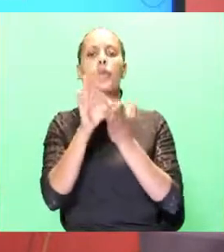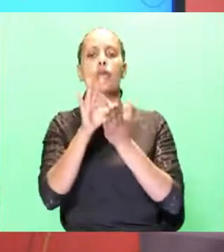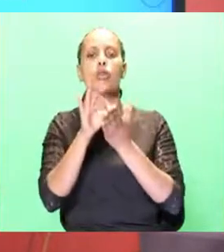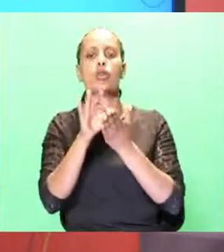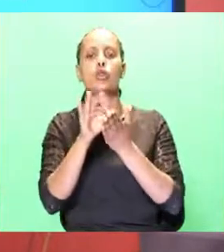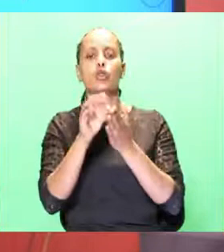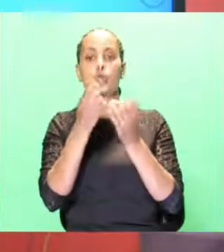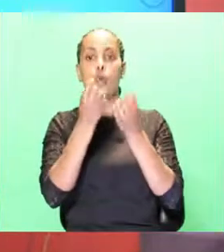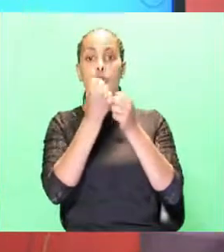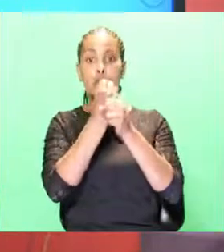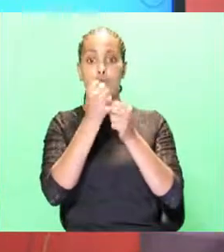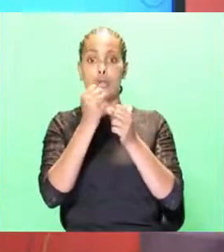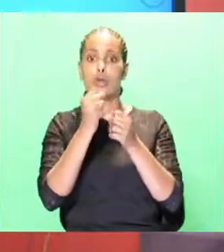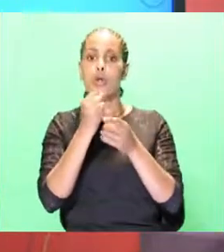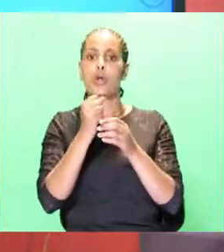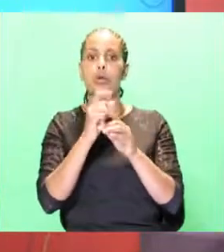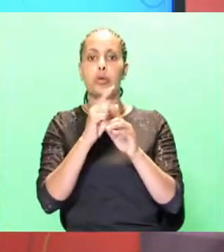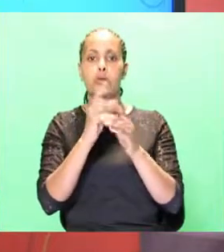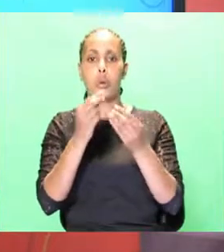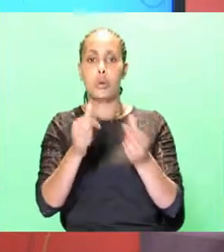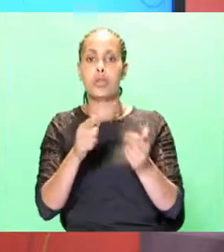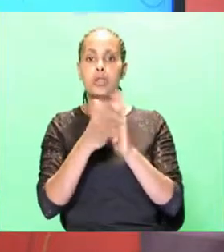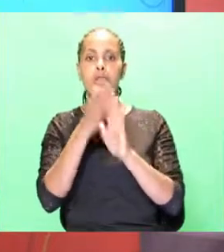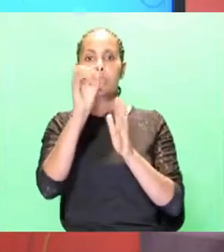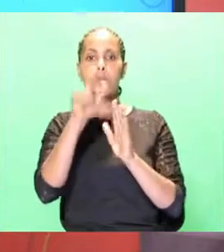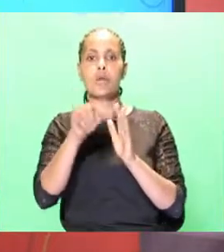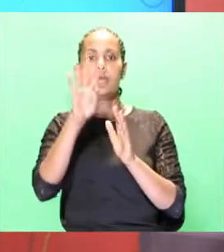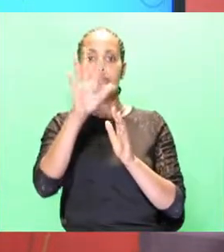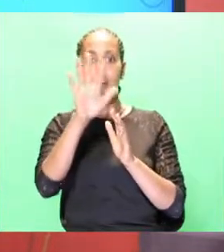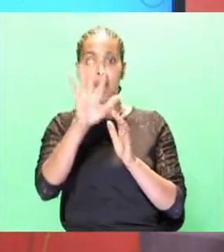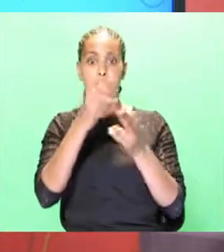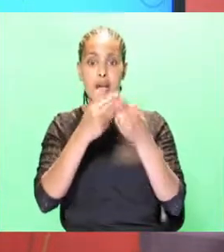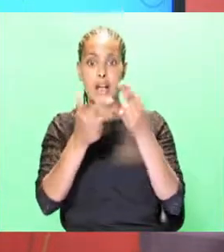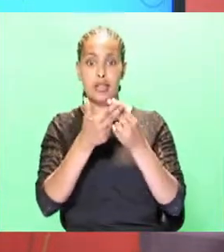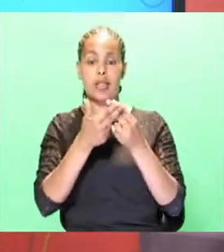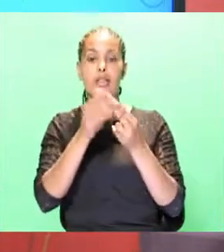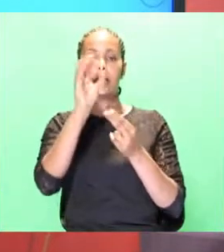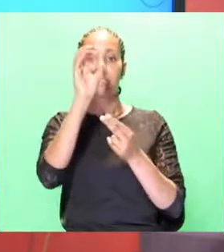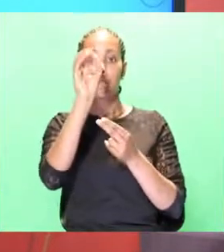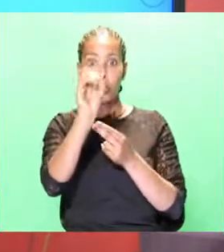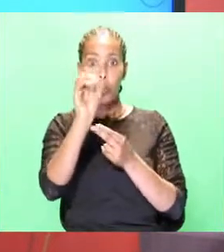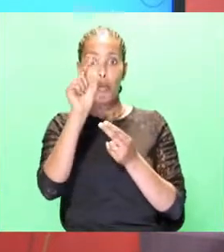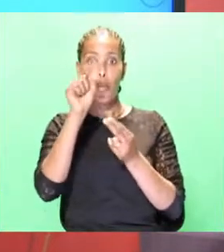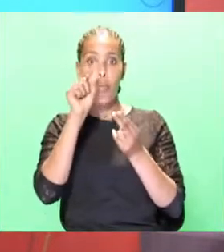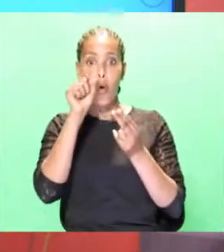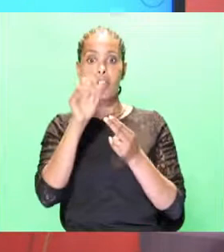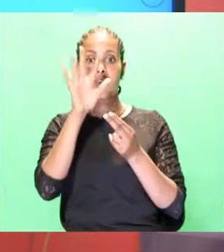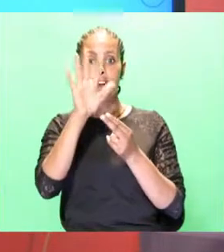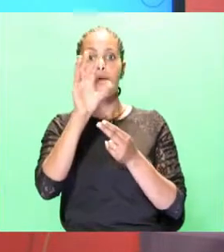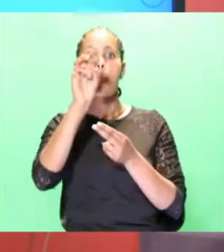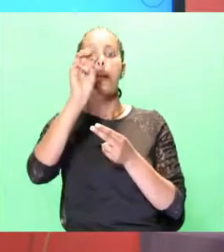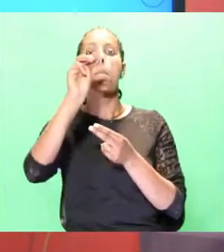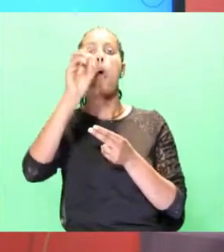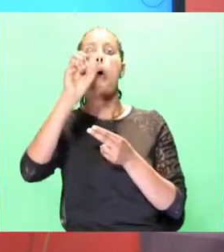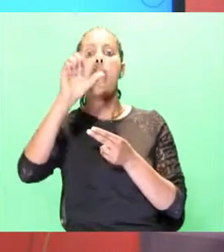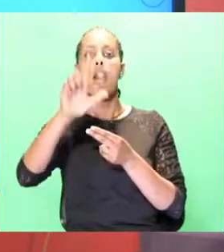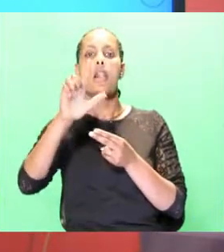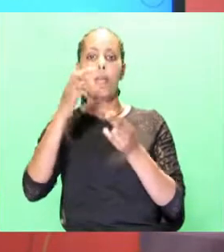of the solution is 0.5 plus 1.5, 0.5 mole